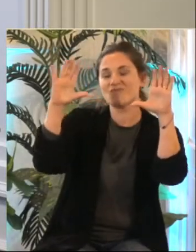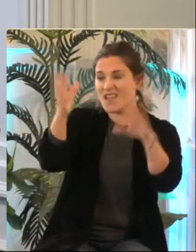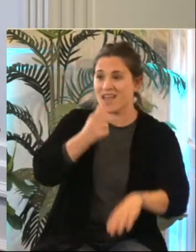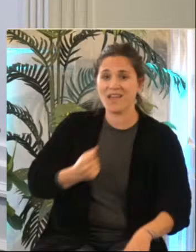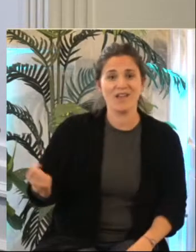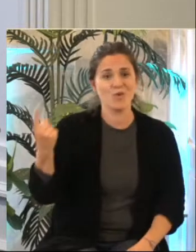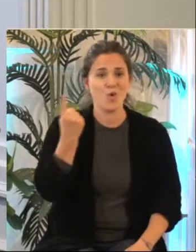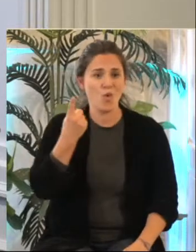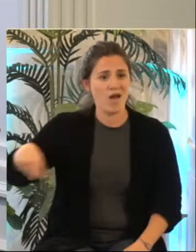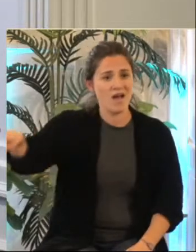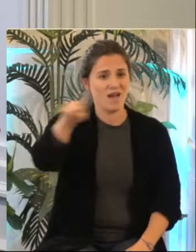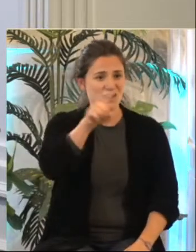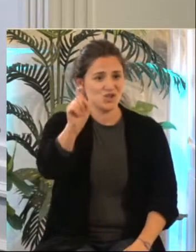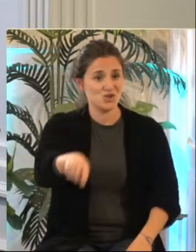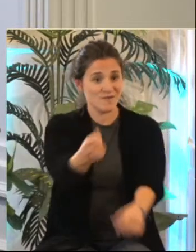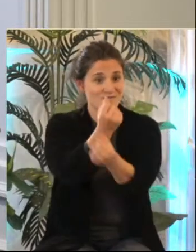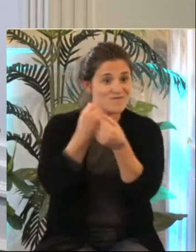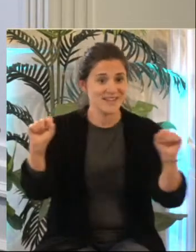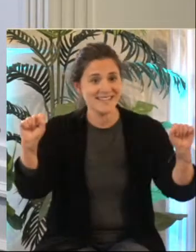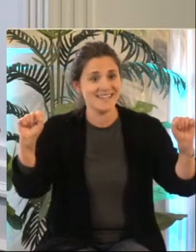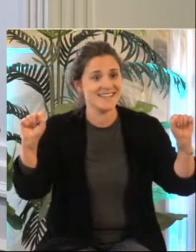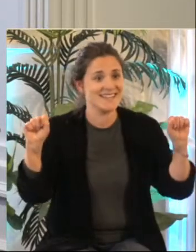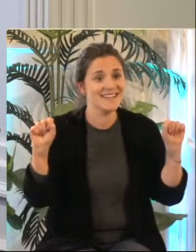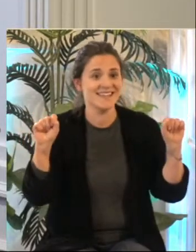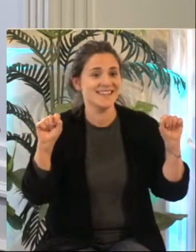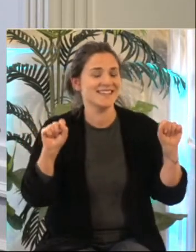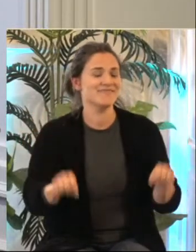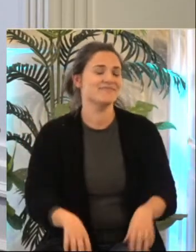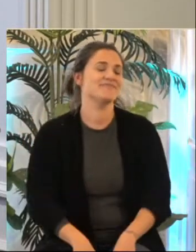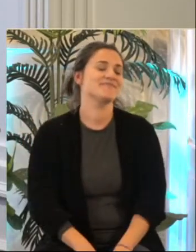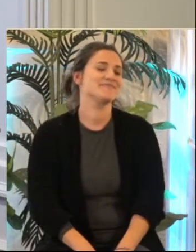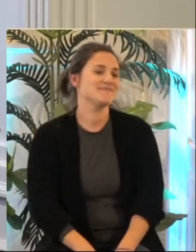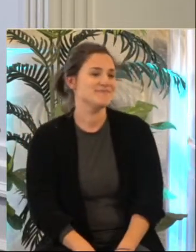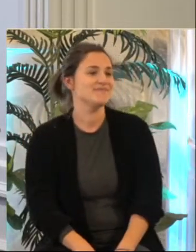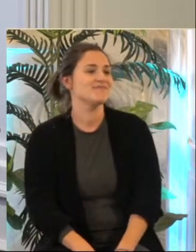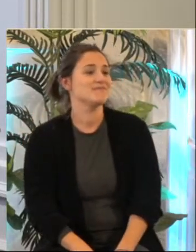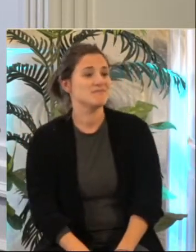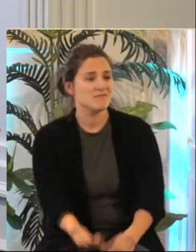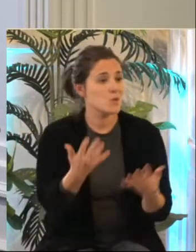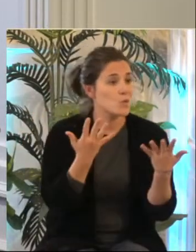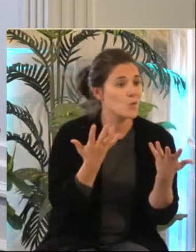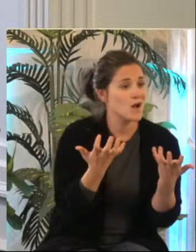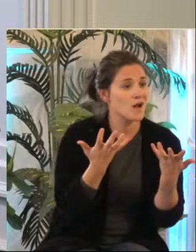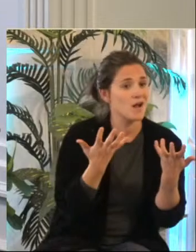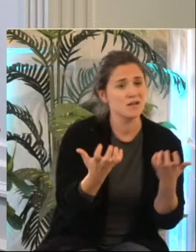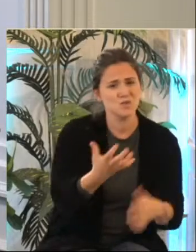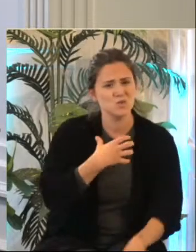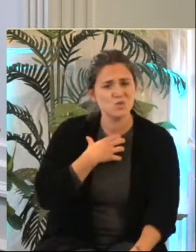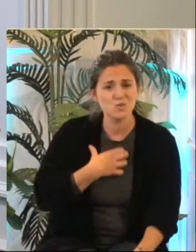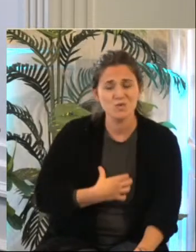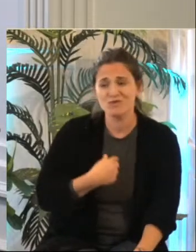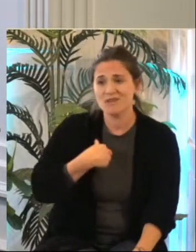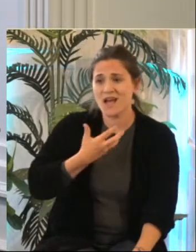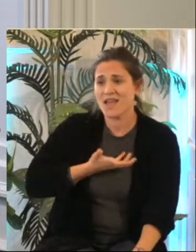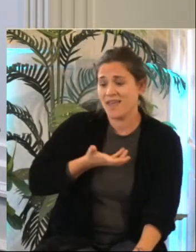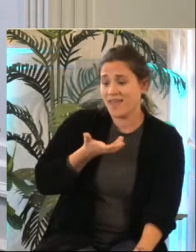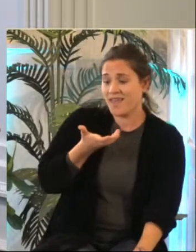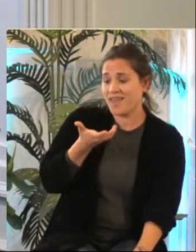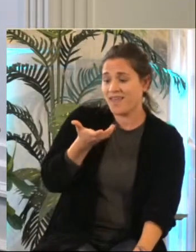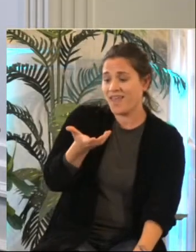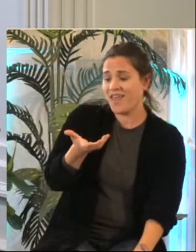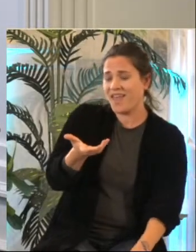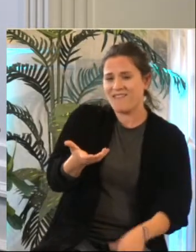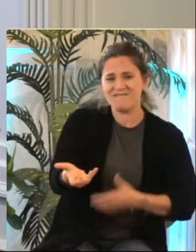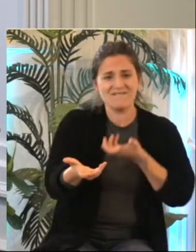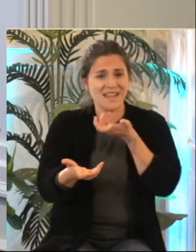be free. I wish I could give all